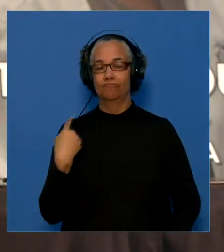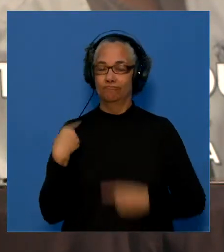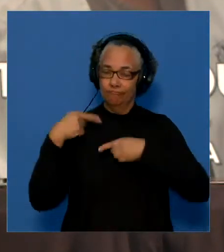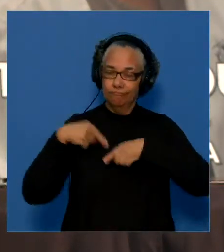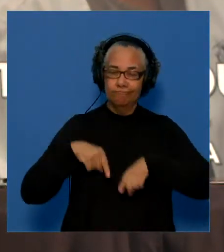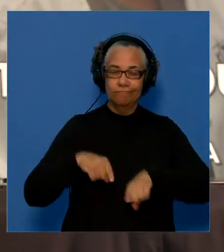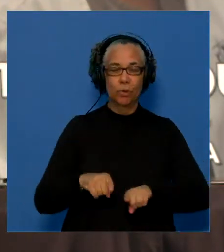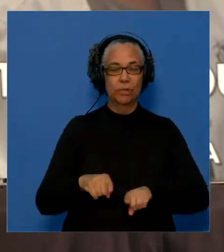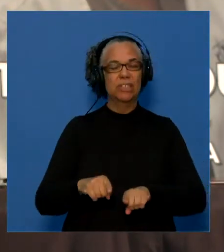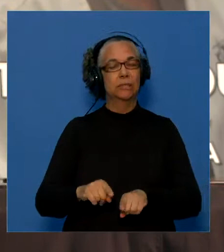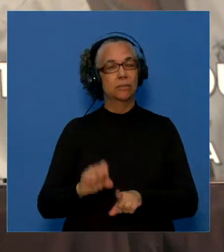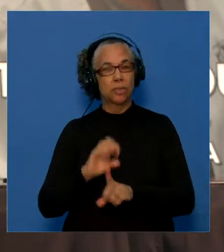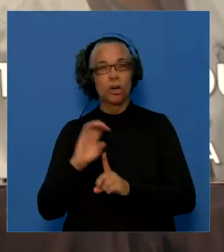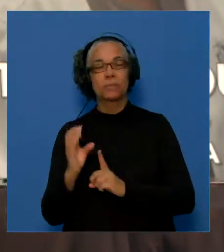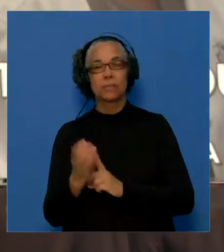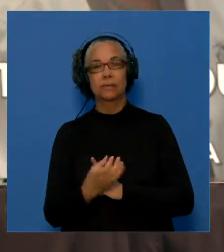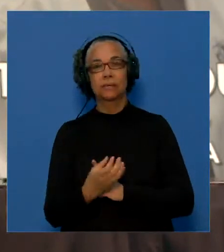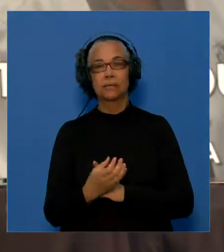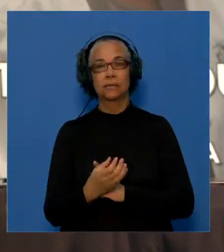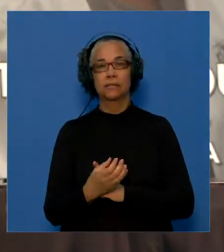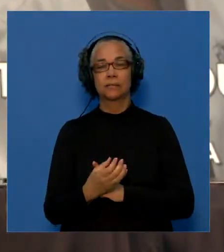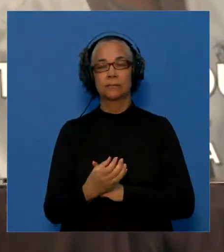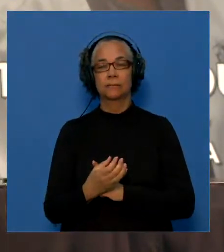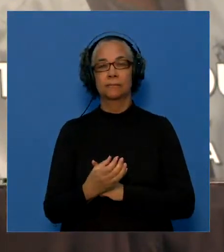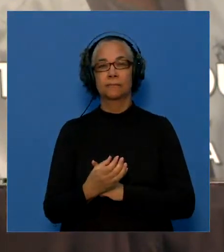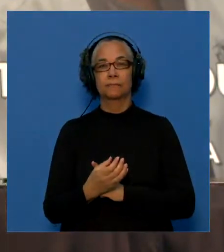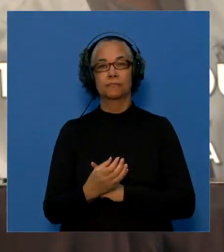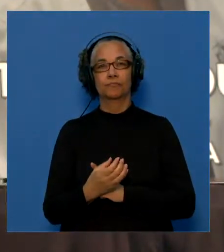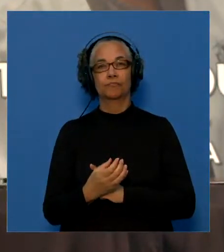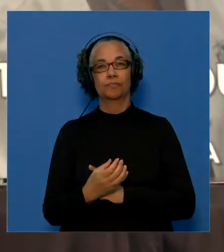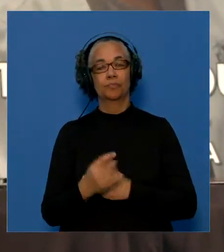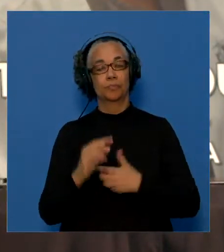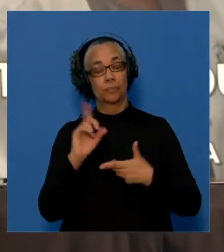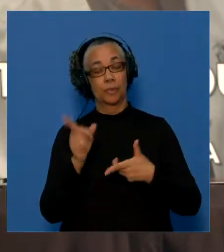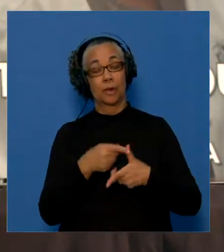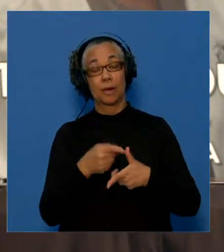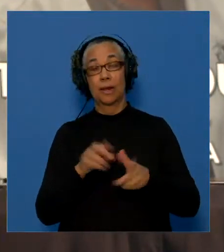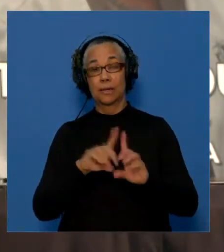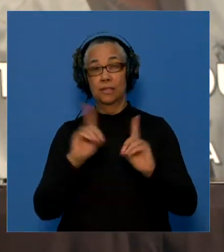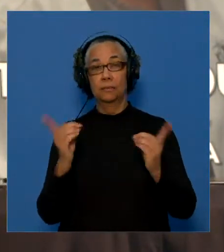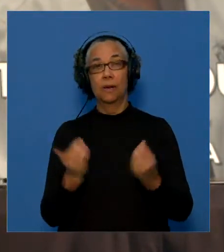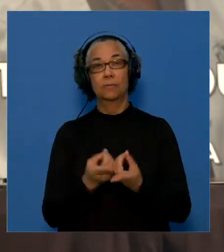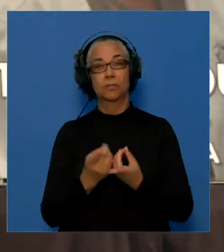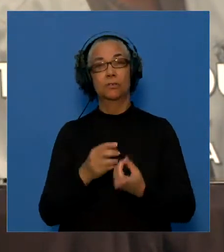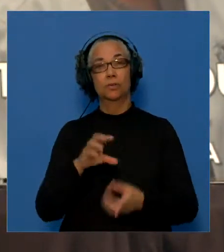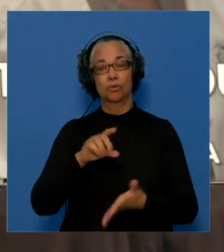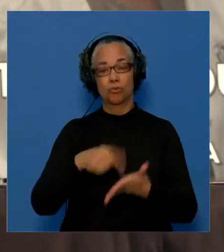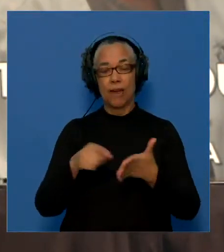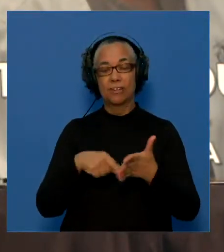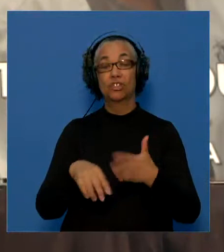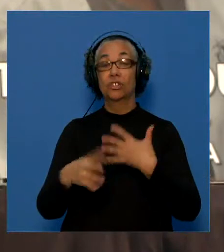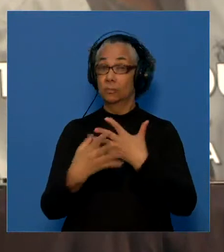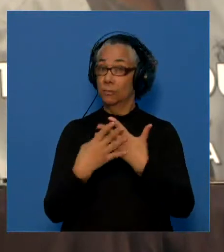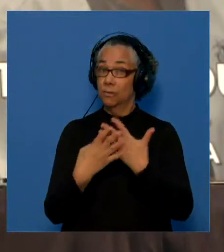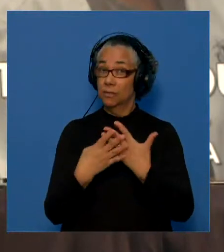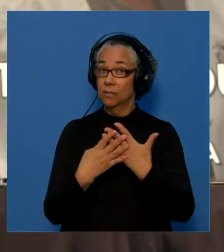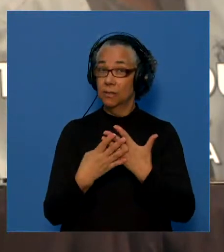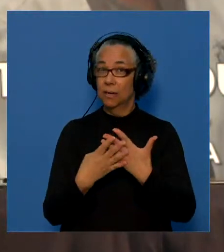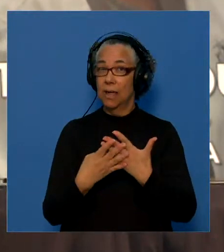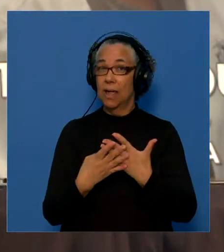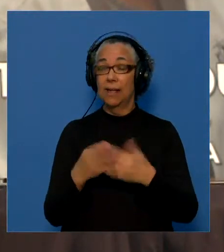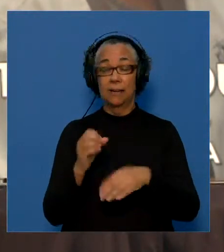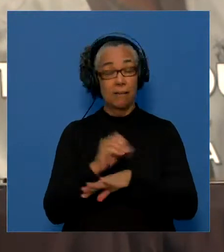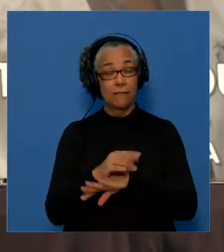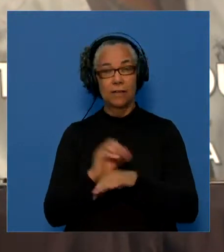extraordinary circumstances. Turning to the Department of Corrections, I can advise that all our